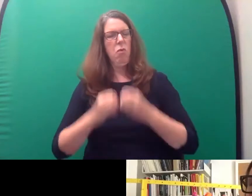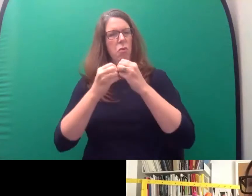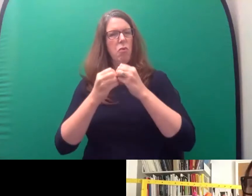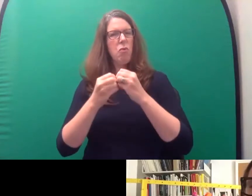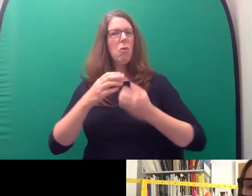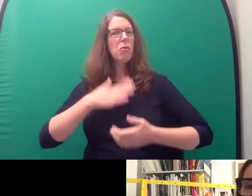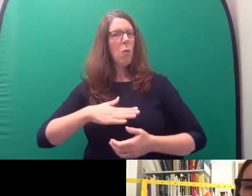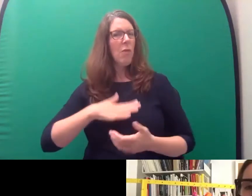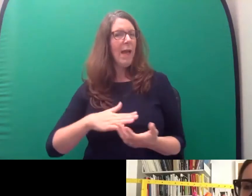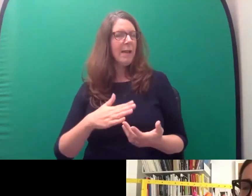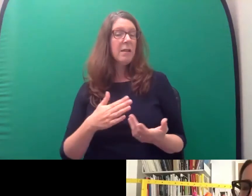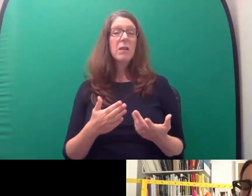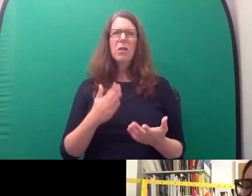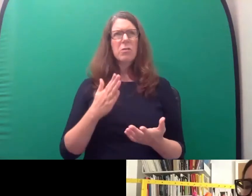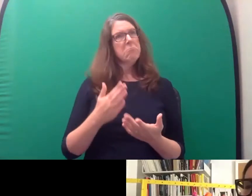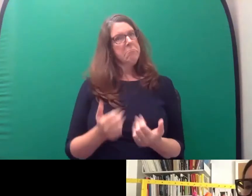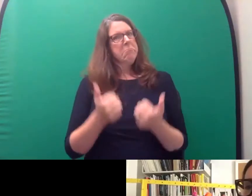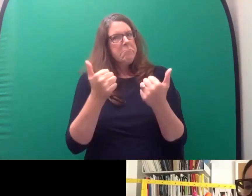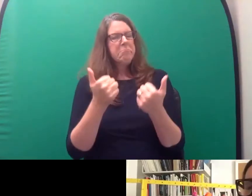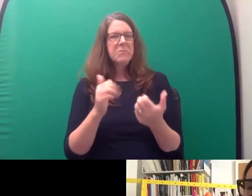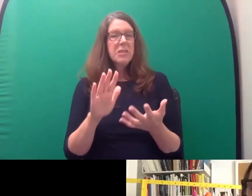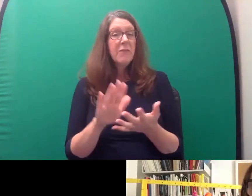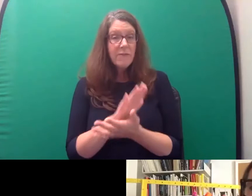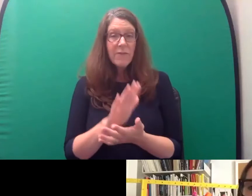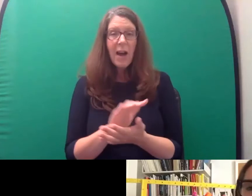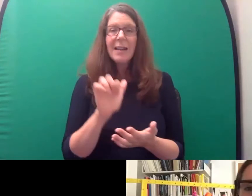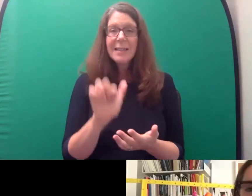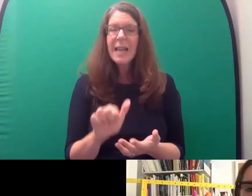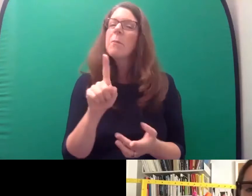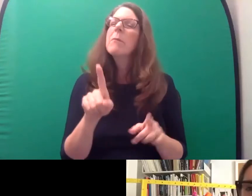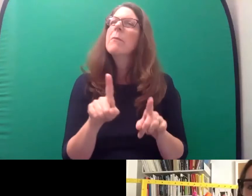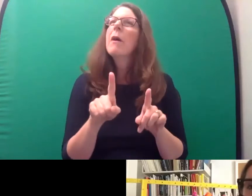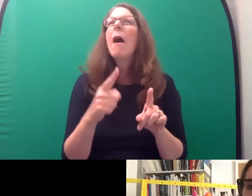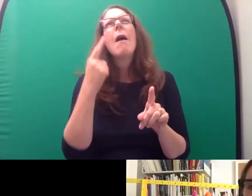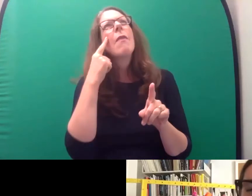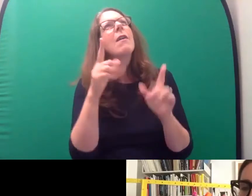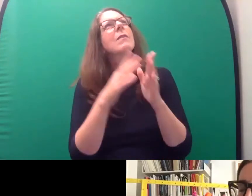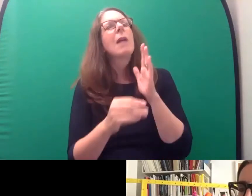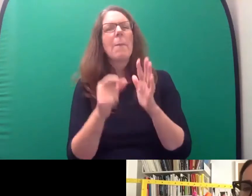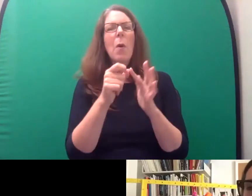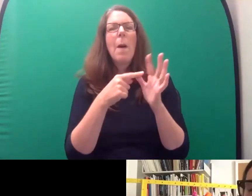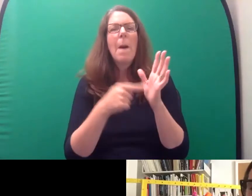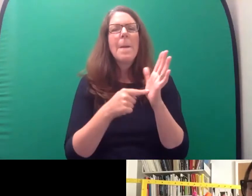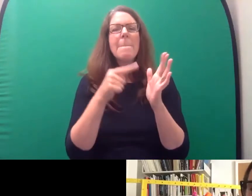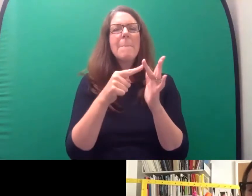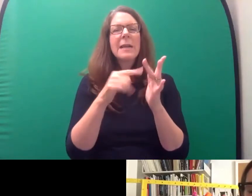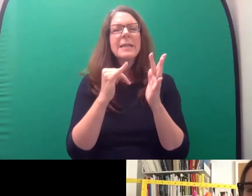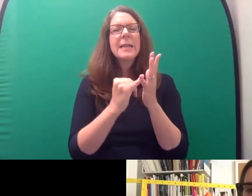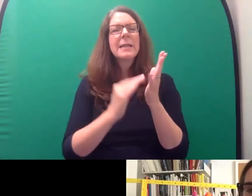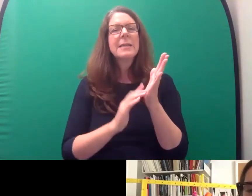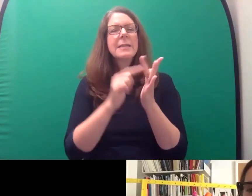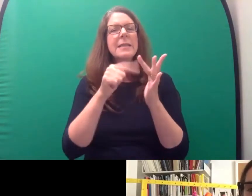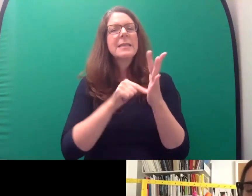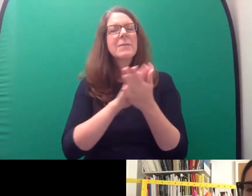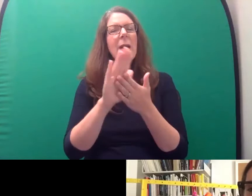so it's a bit of fun, really, you know. I mean, Patti Smith, those images of her taken by